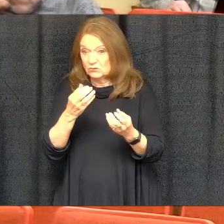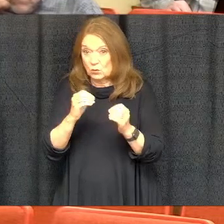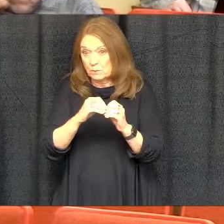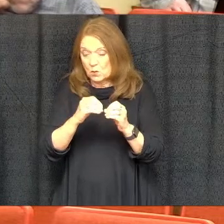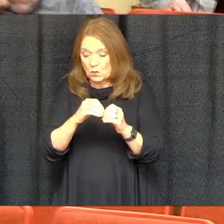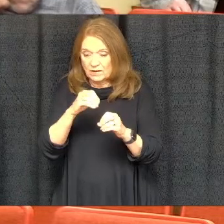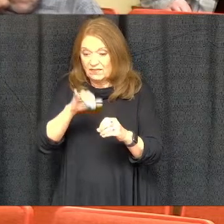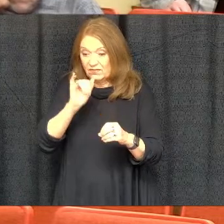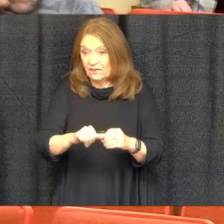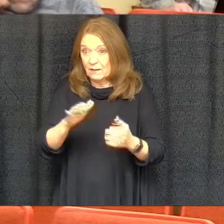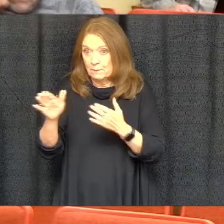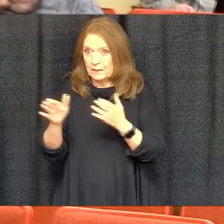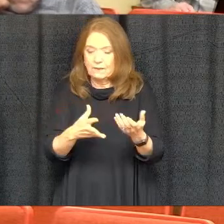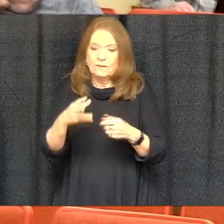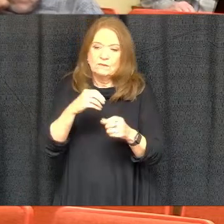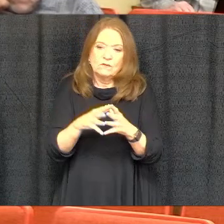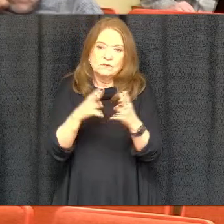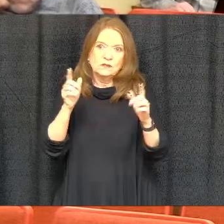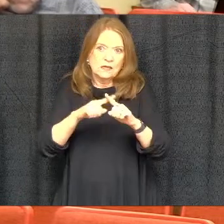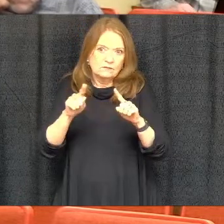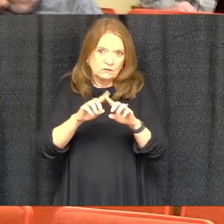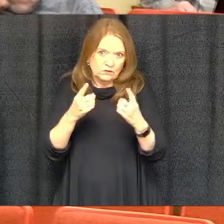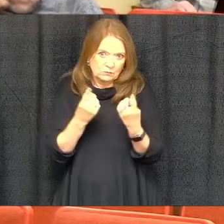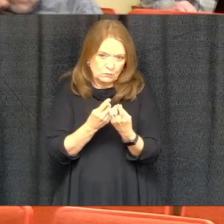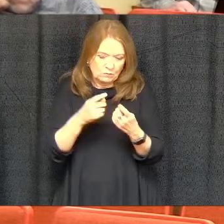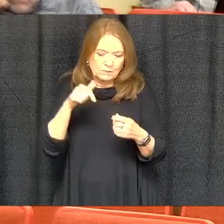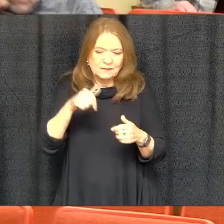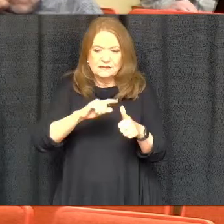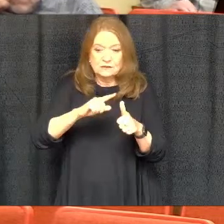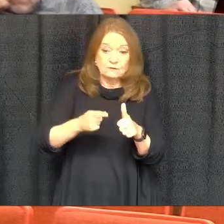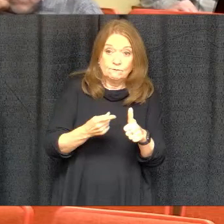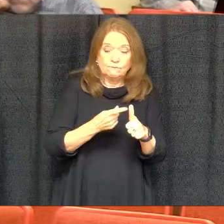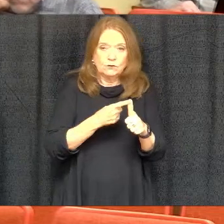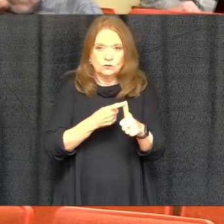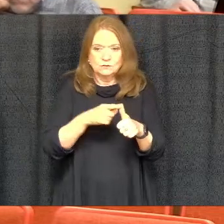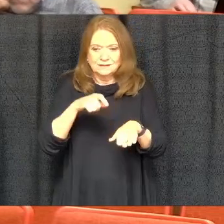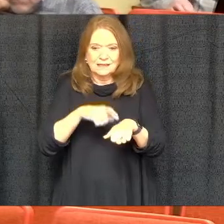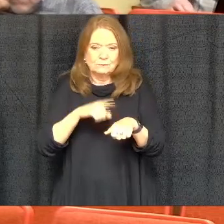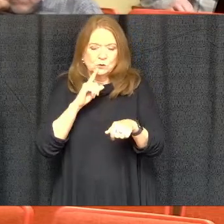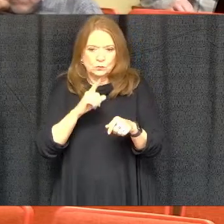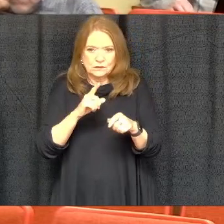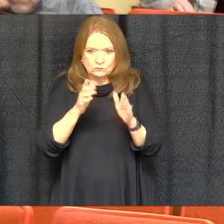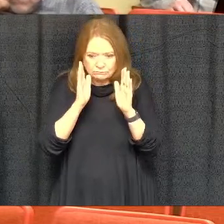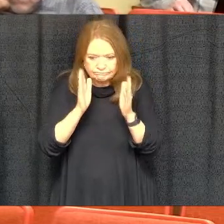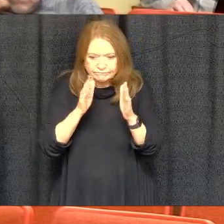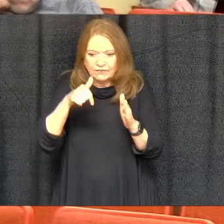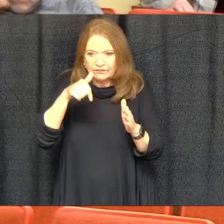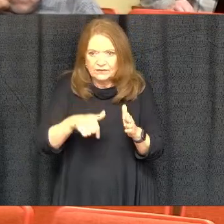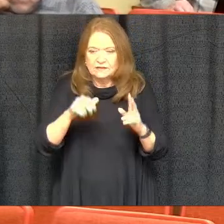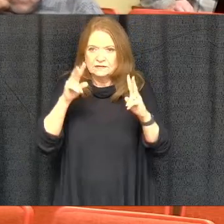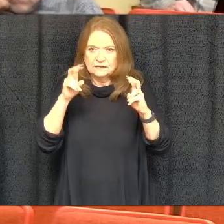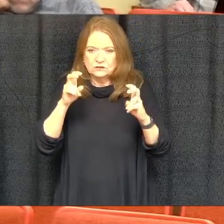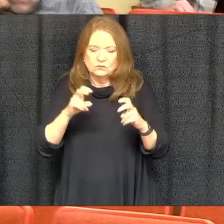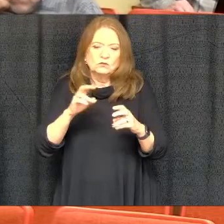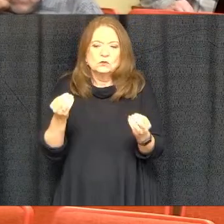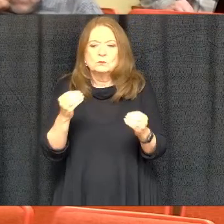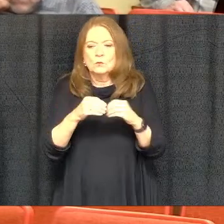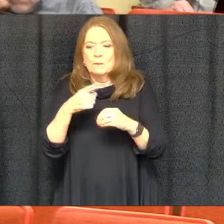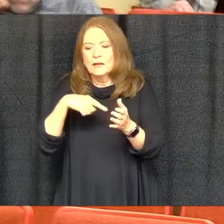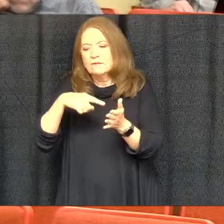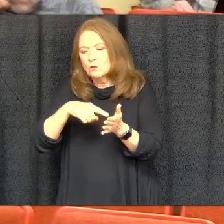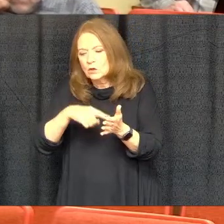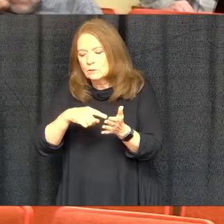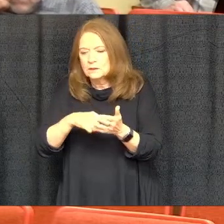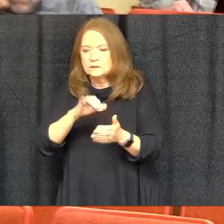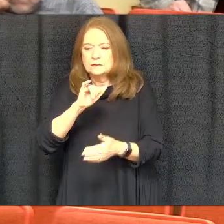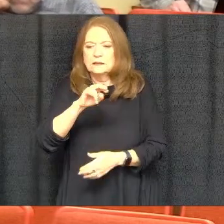lot of different departments. This is the first stab at it to address this issue. The plan goes on to some other issues about affordability and infrastructure in the